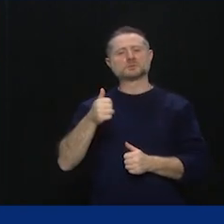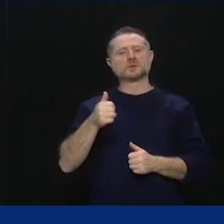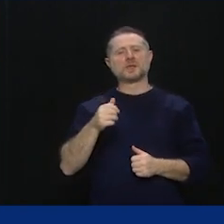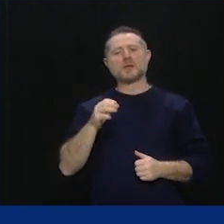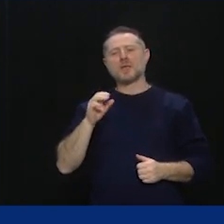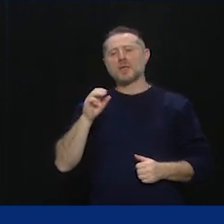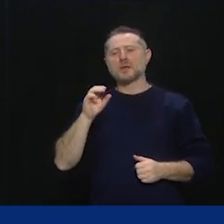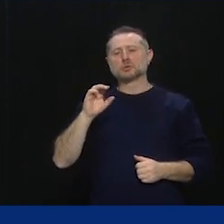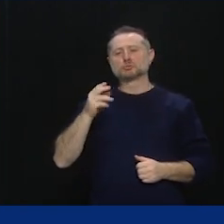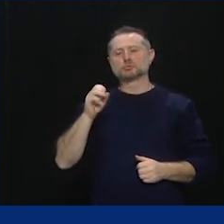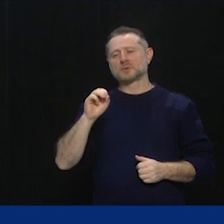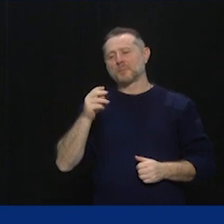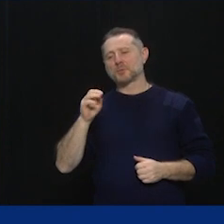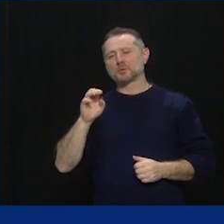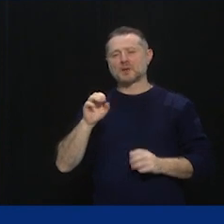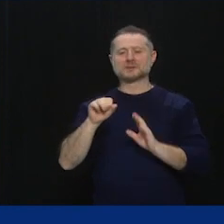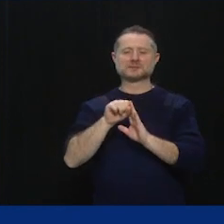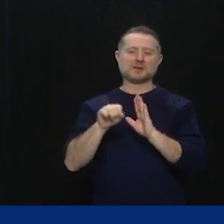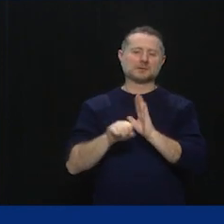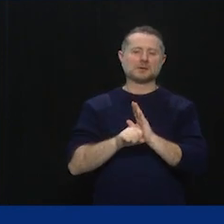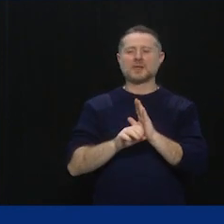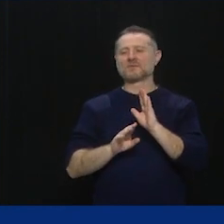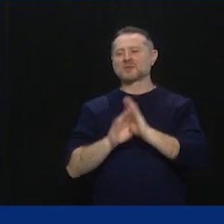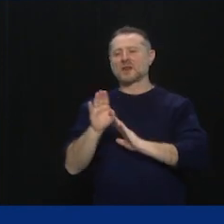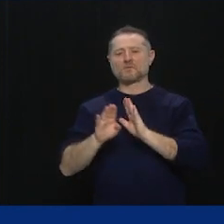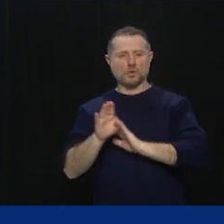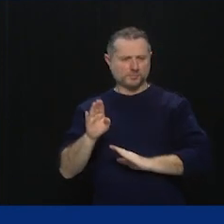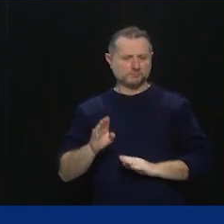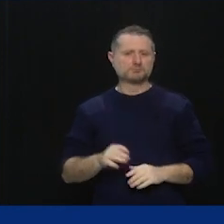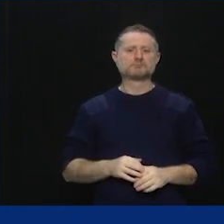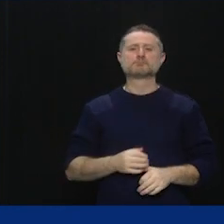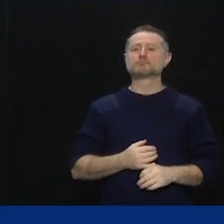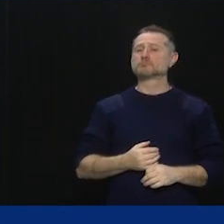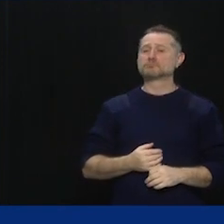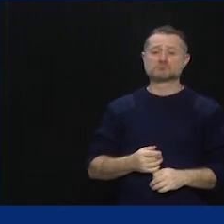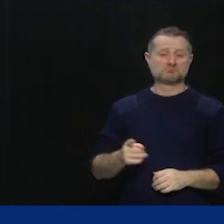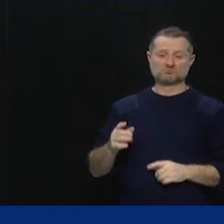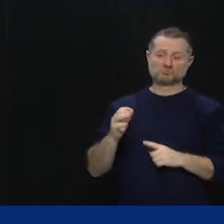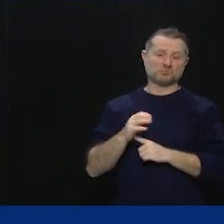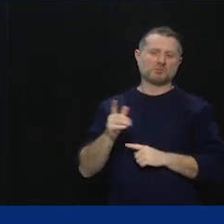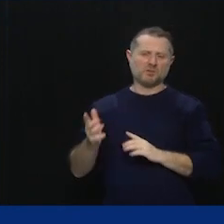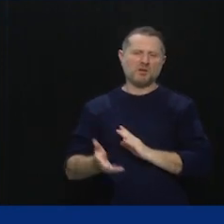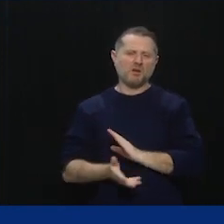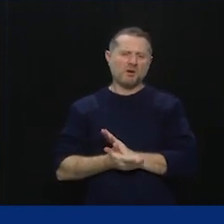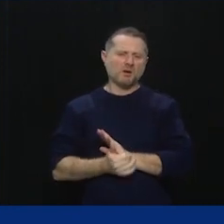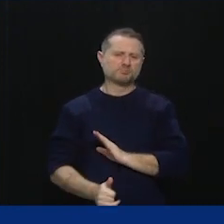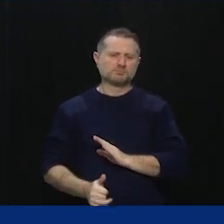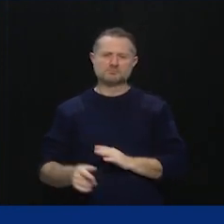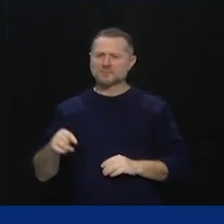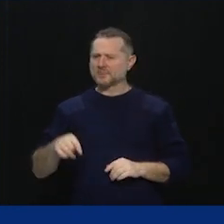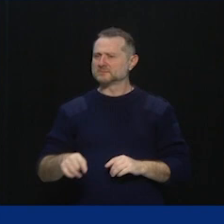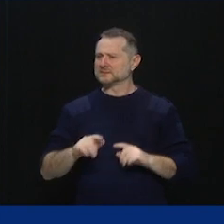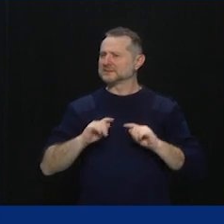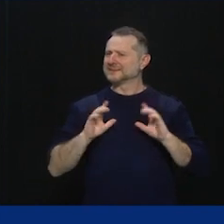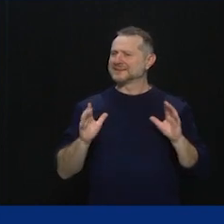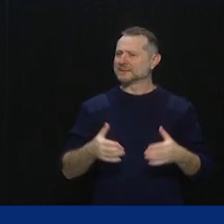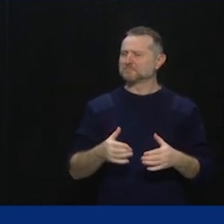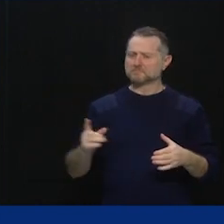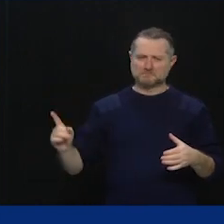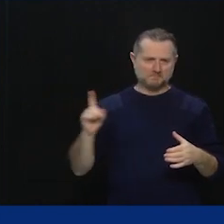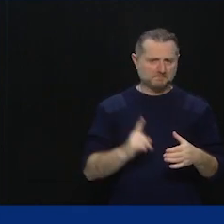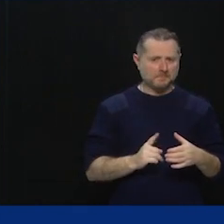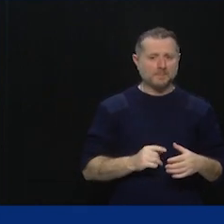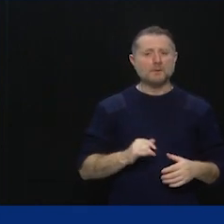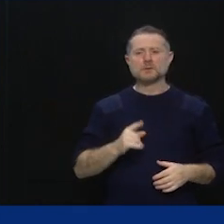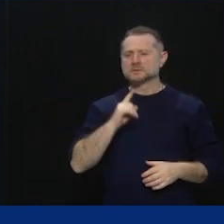It seems we both know how to bring top talent onto our team. But in all sincerity, as Jim said, we thank you very much.